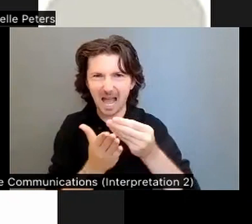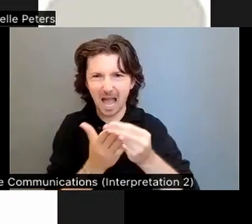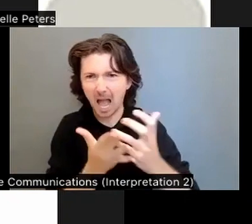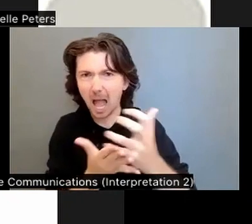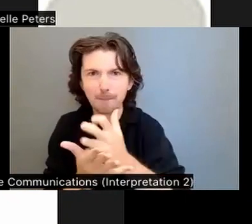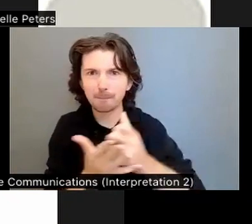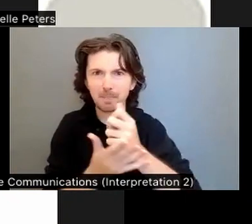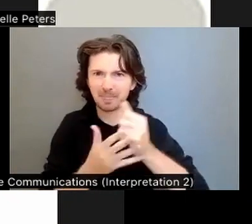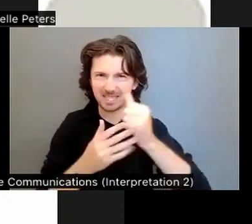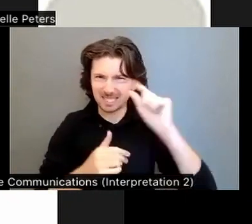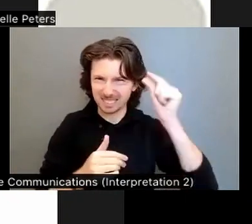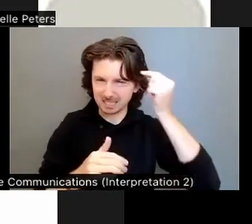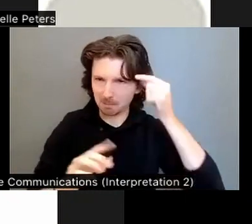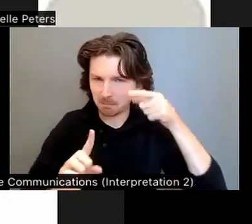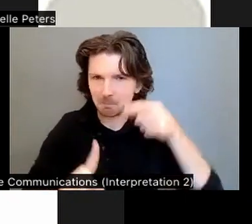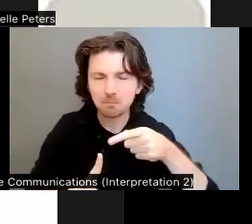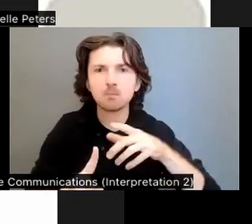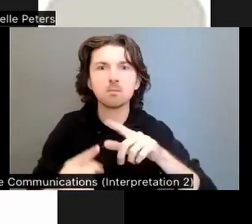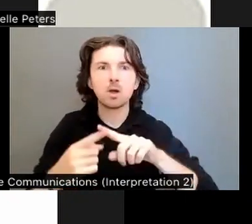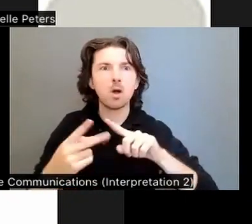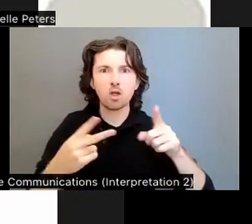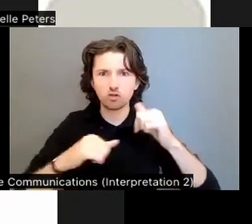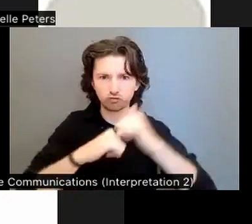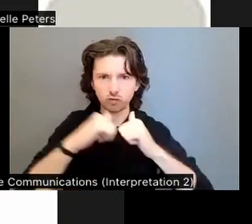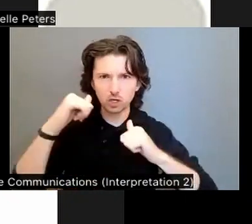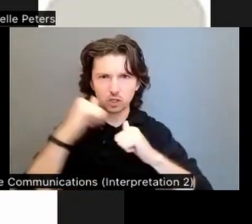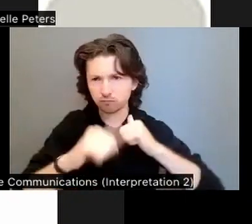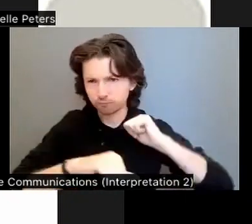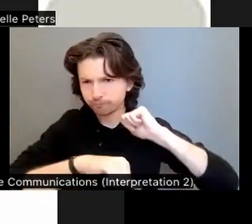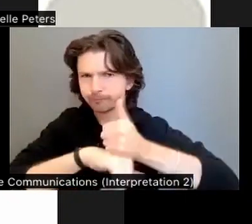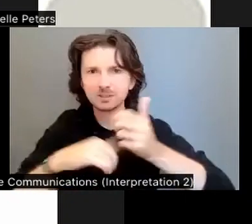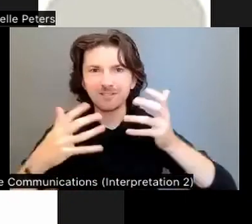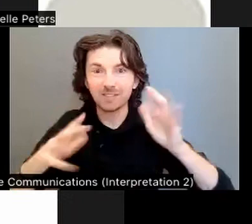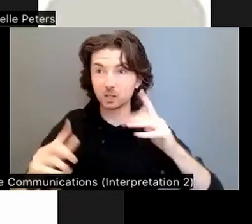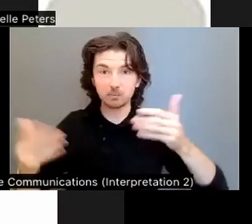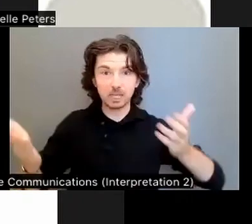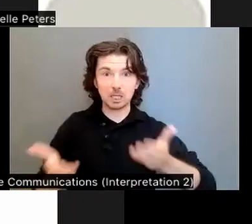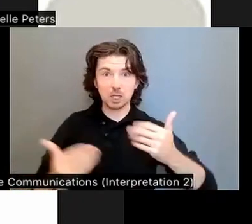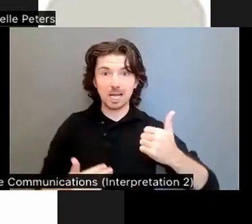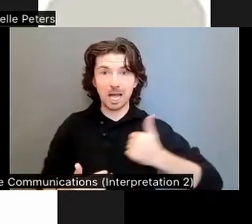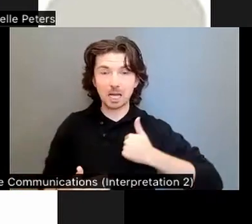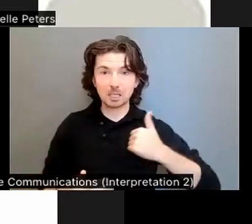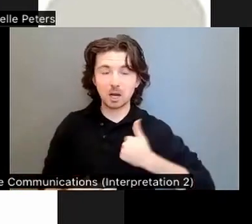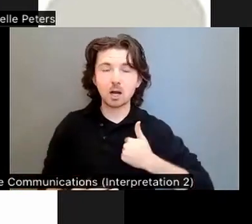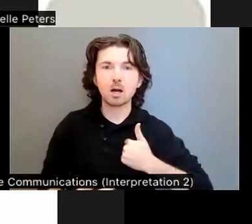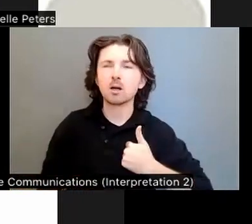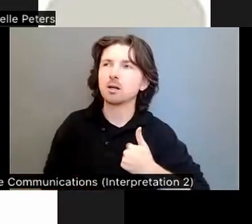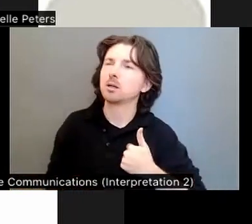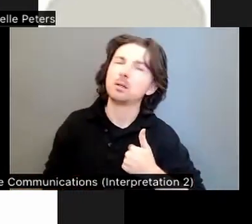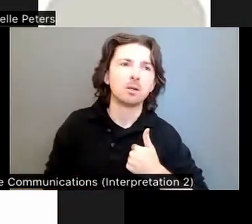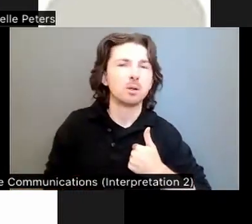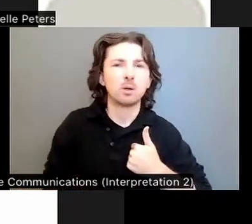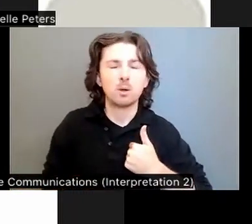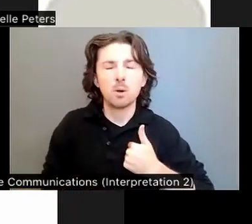that really struck me in the recent federal budget in Canada was that the